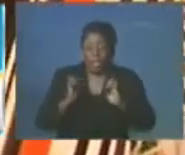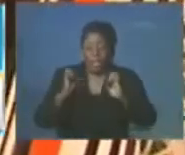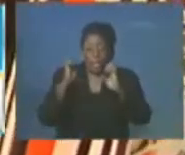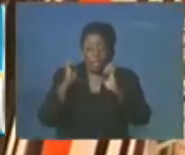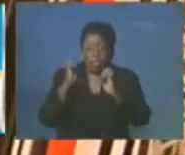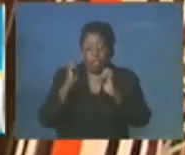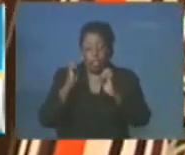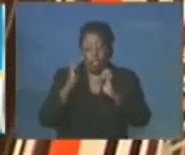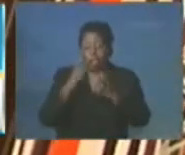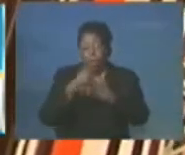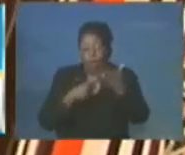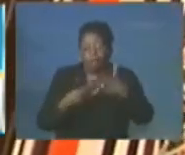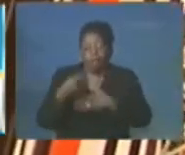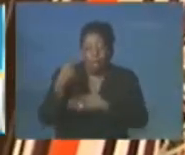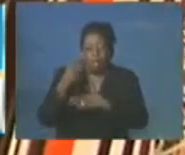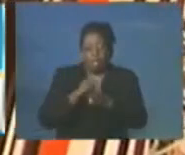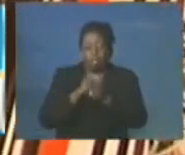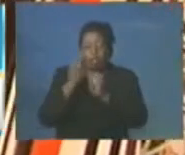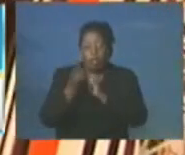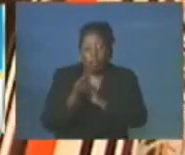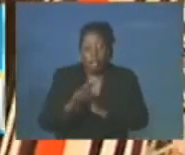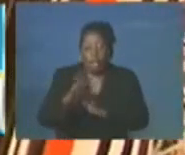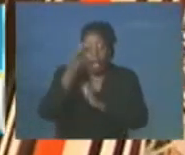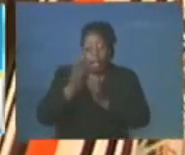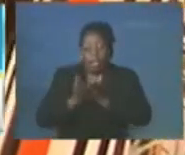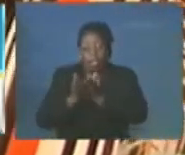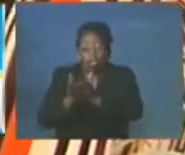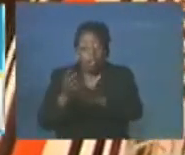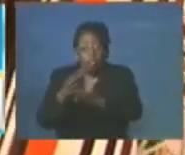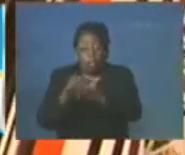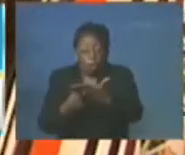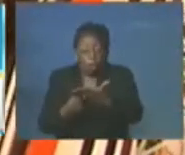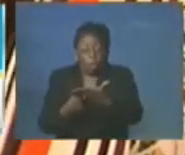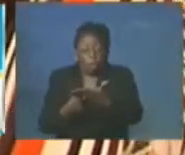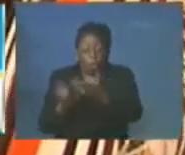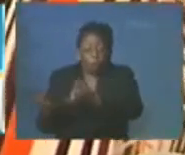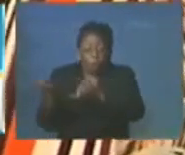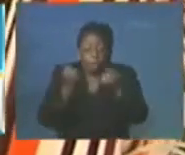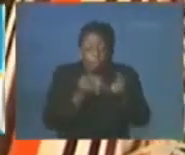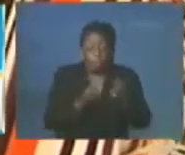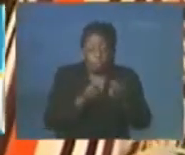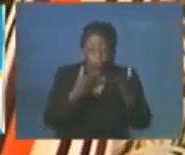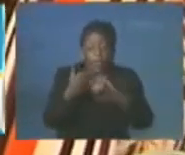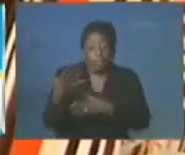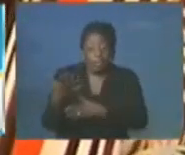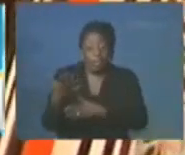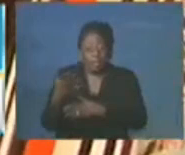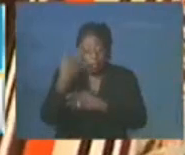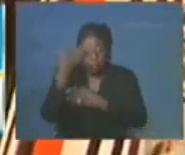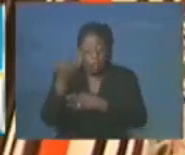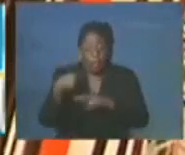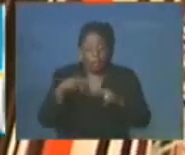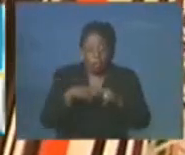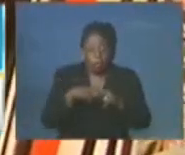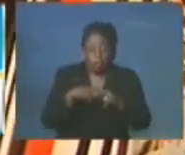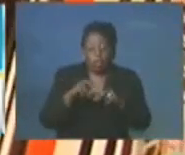And then shipping costs. All of that translate to higher shipping costs. We import so many things to produce our goods and services. And so these are